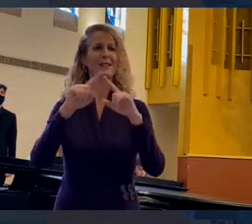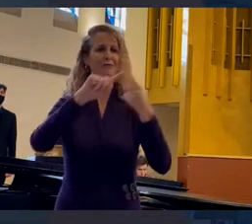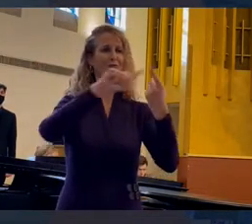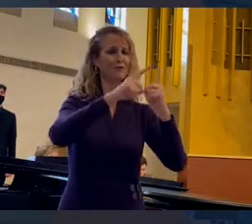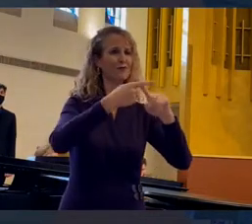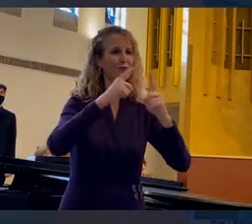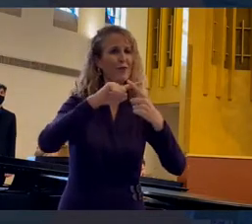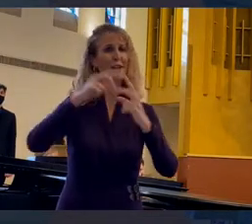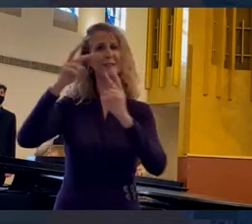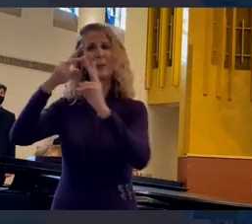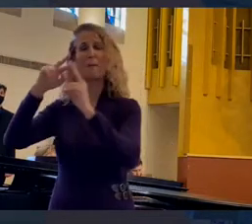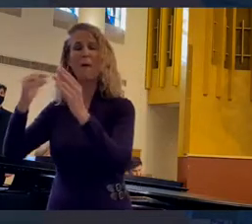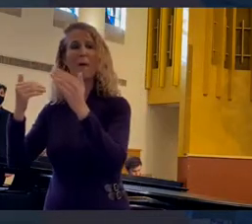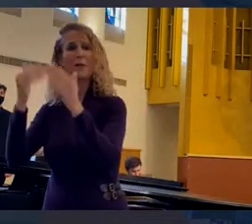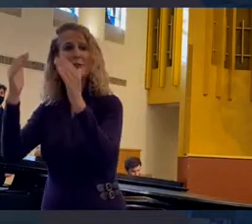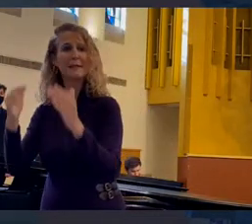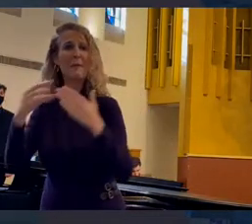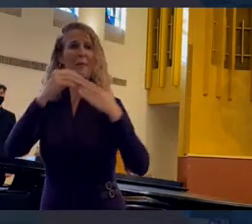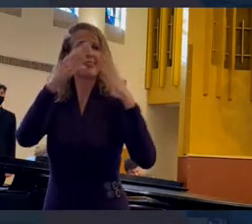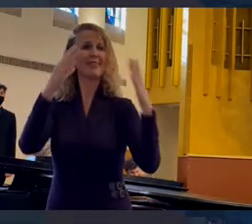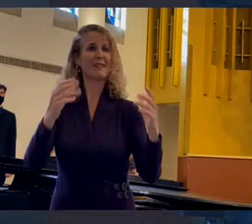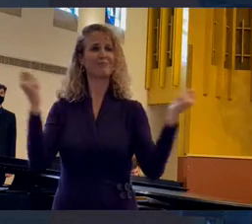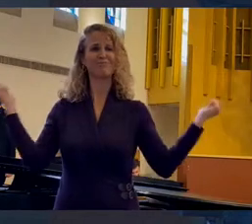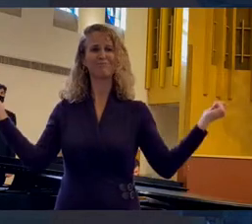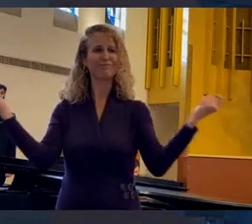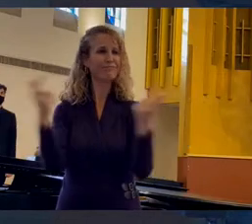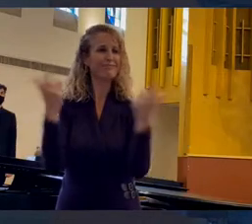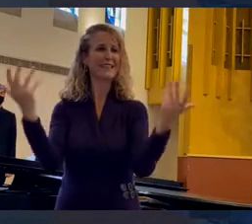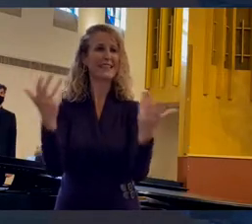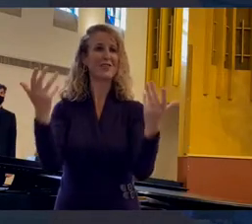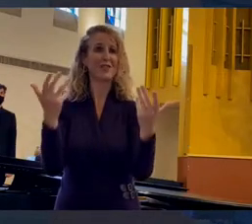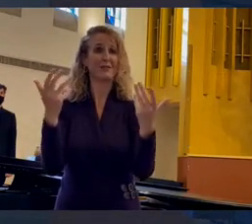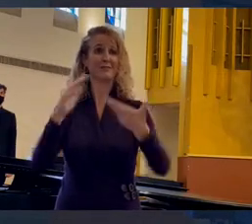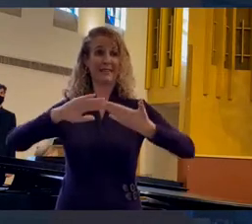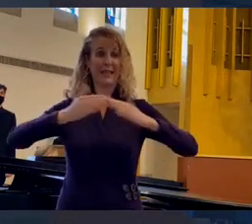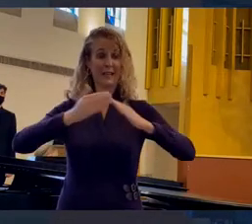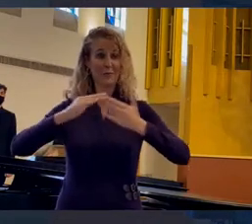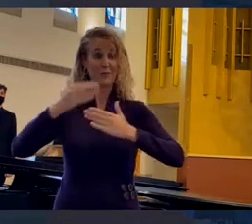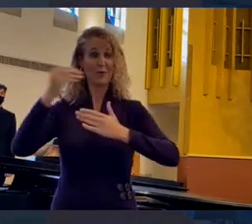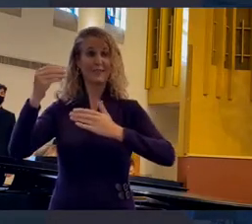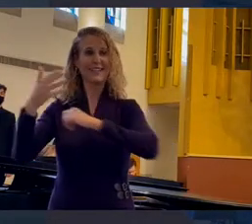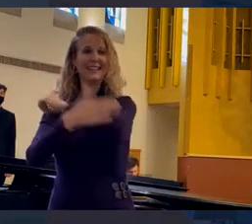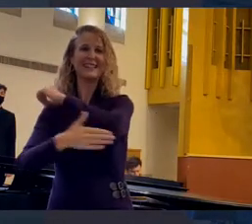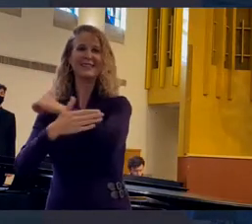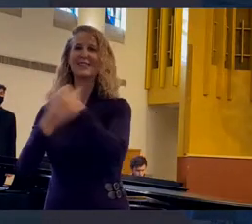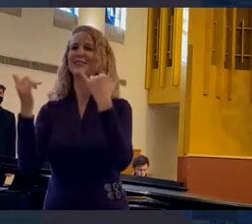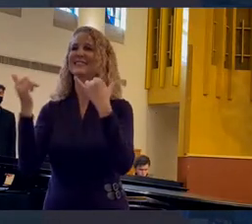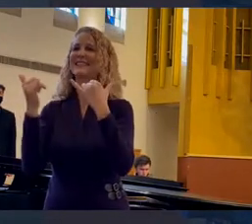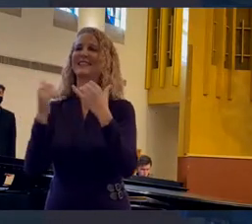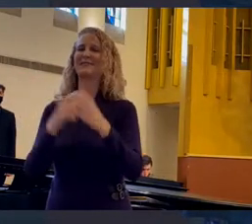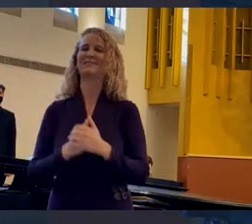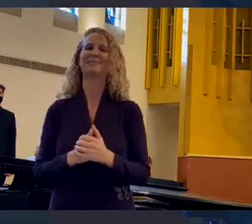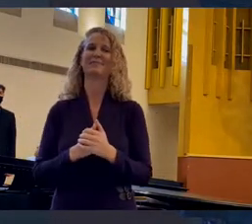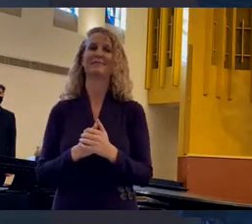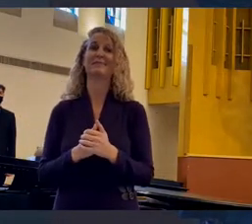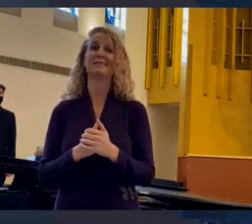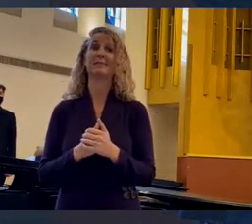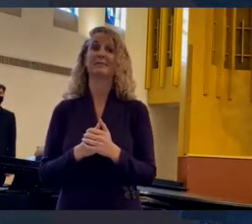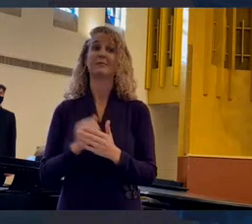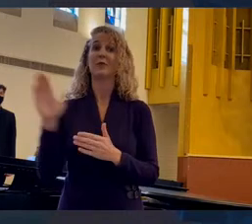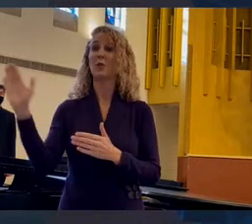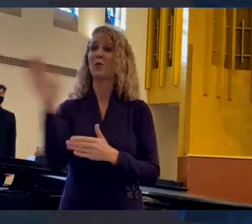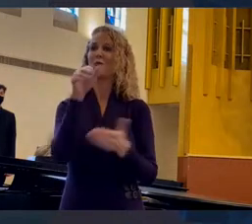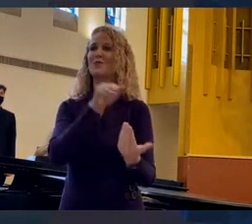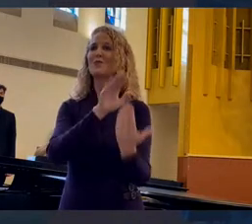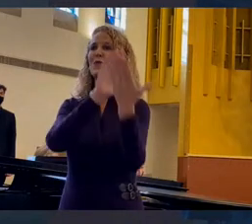friends, neighbors, and leaders from our community and around the country in this service today. Your